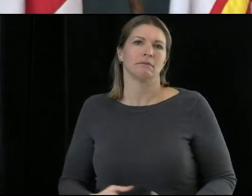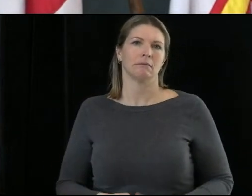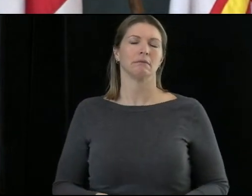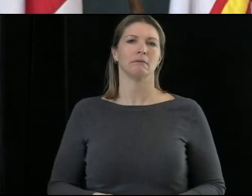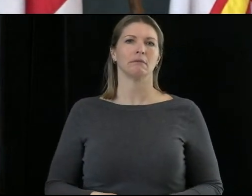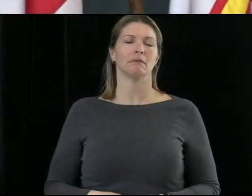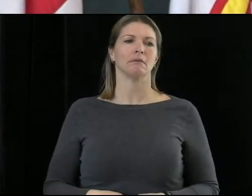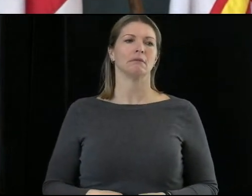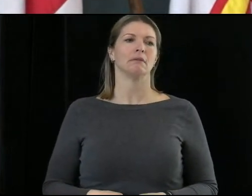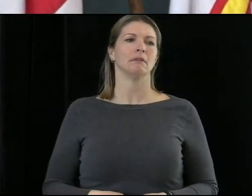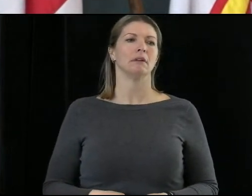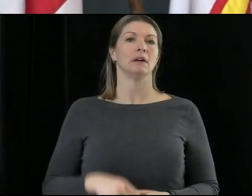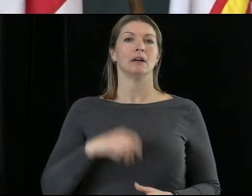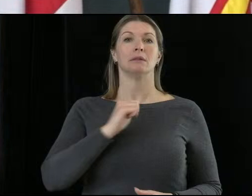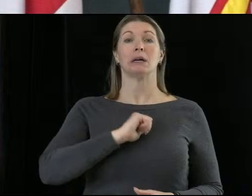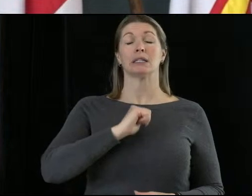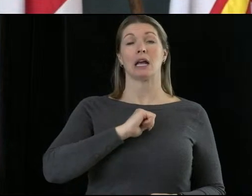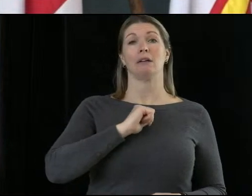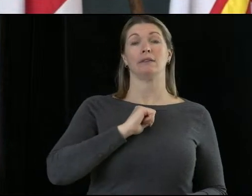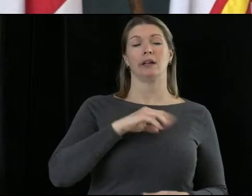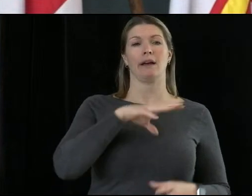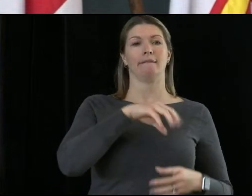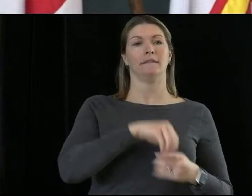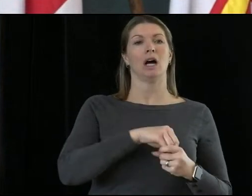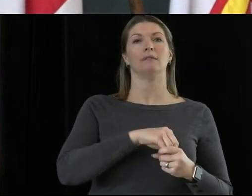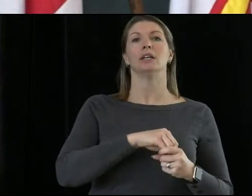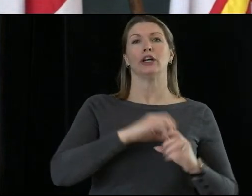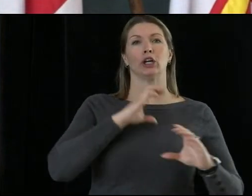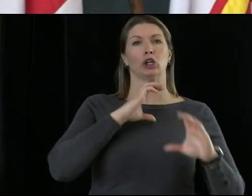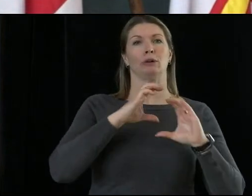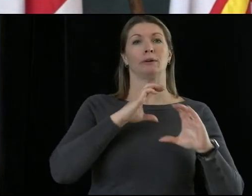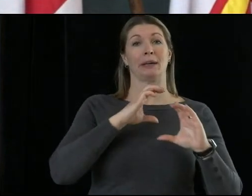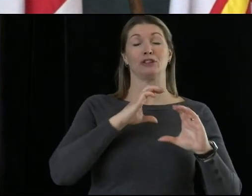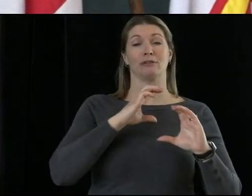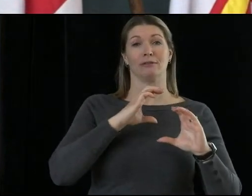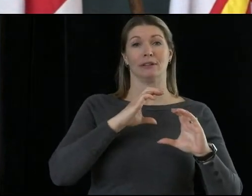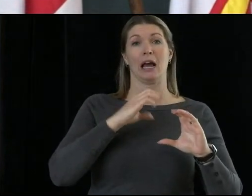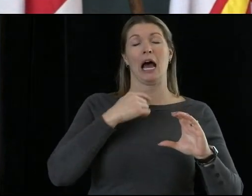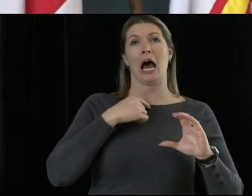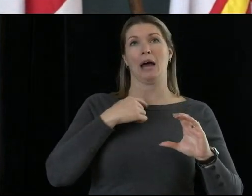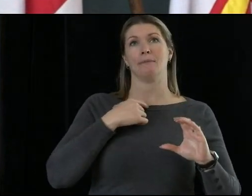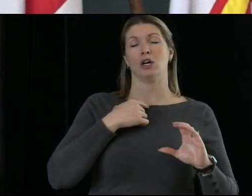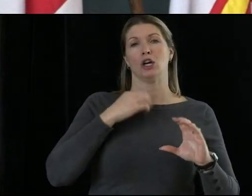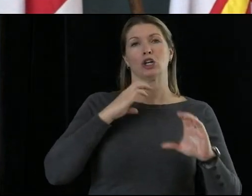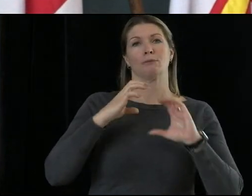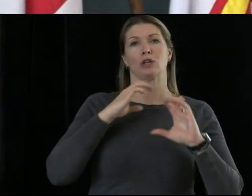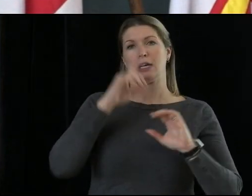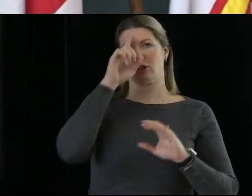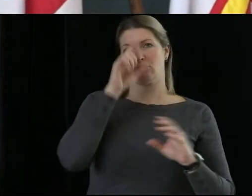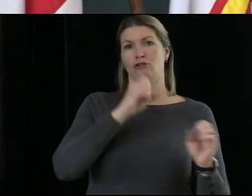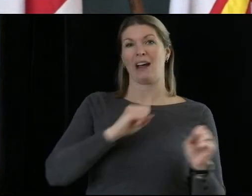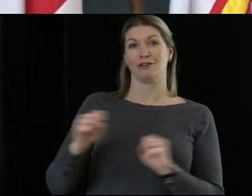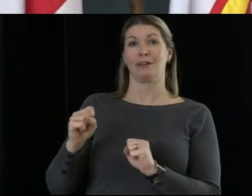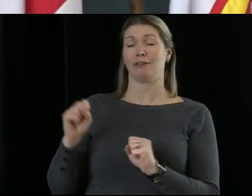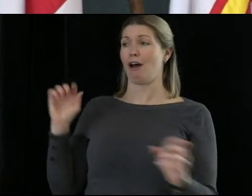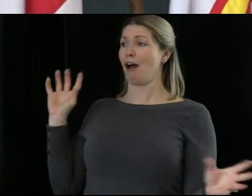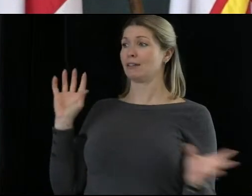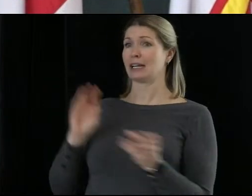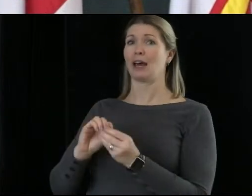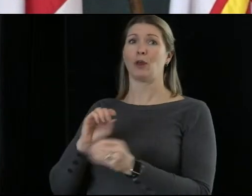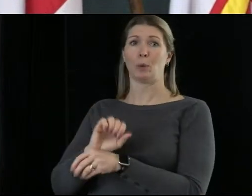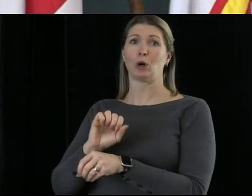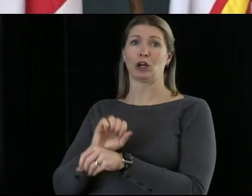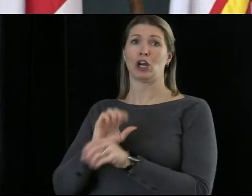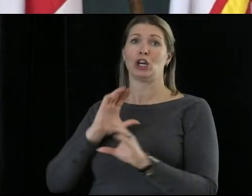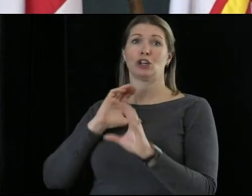I work in communications. I'm a communications strategist. I've been one for nearly 25 years, and you know, as a